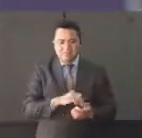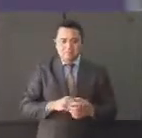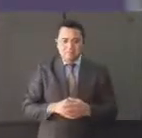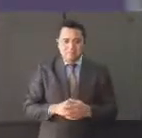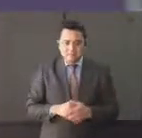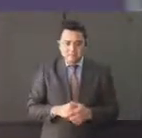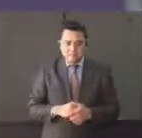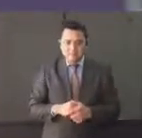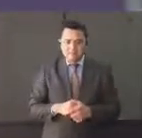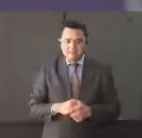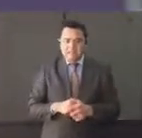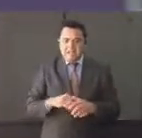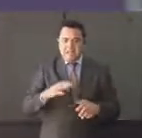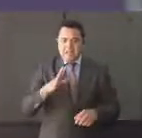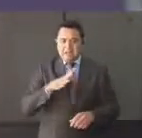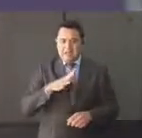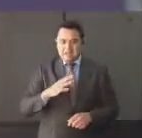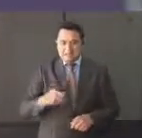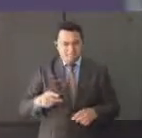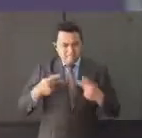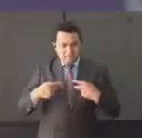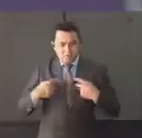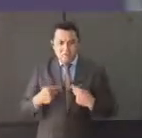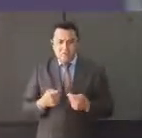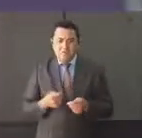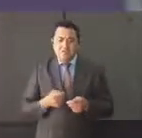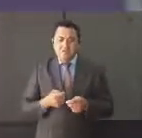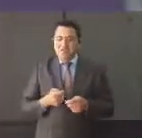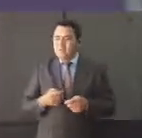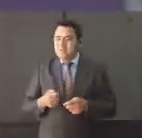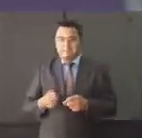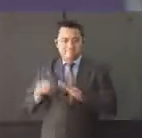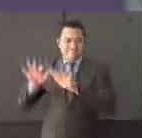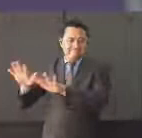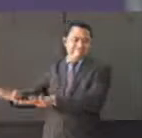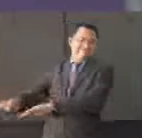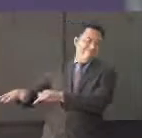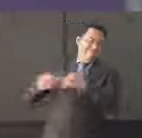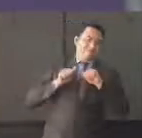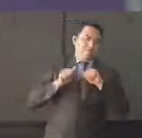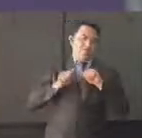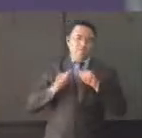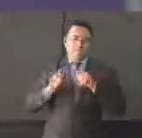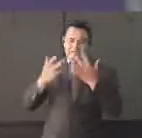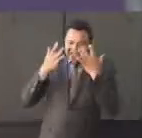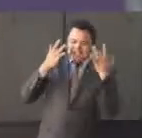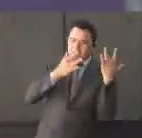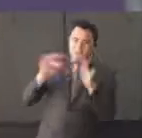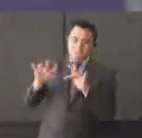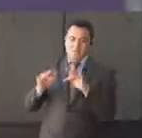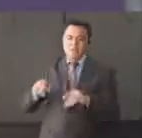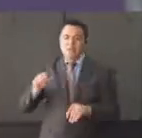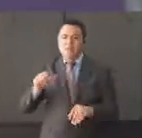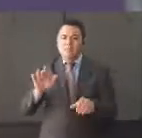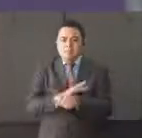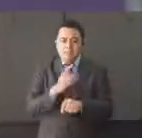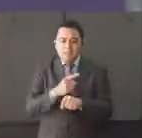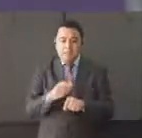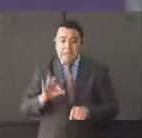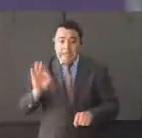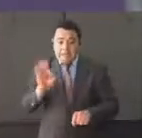And we also have people who had to leave everything behind